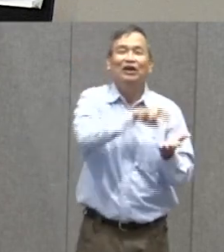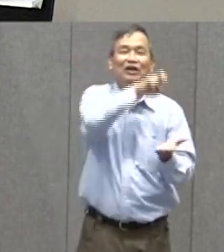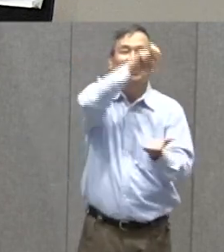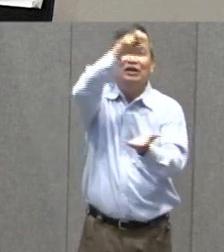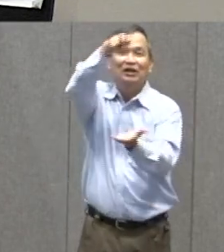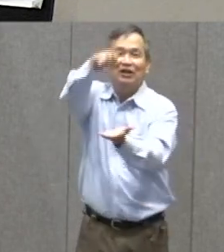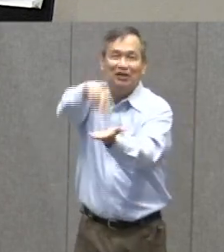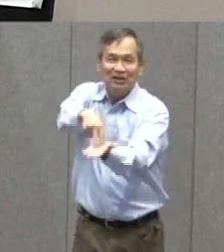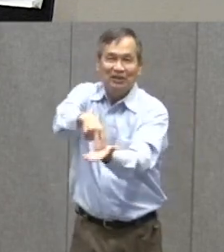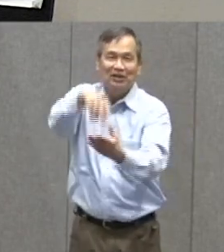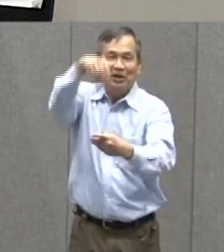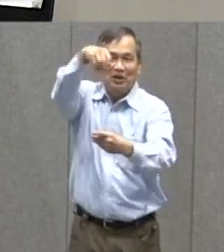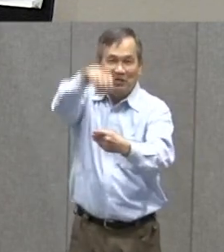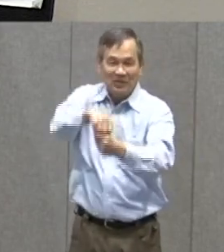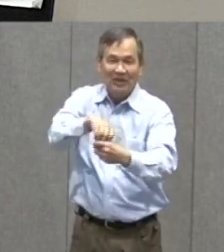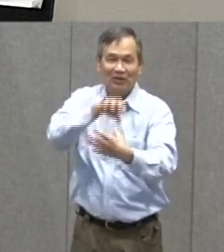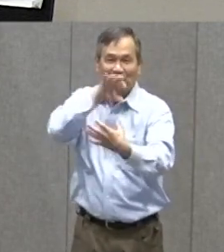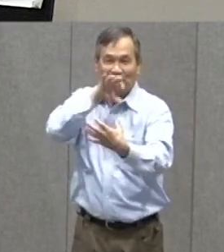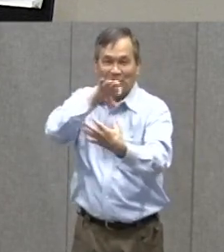to join